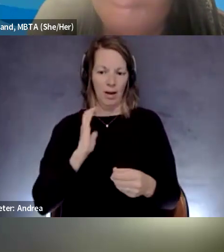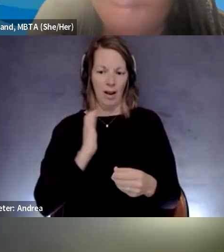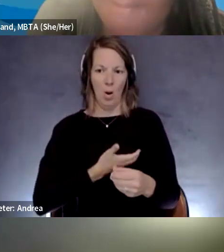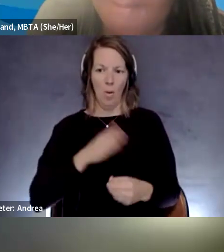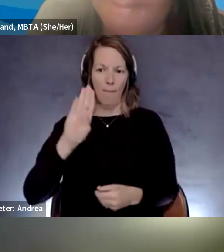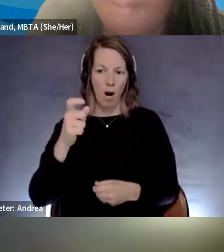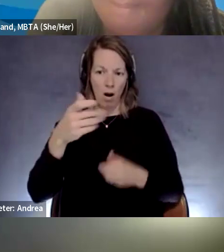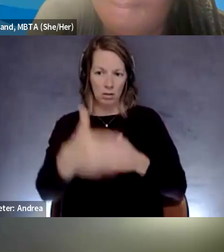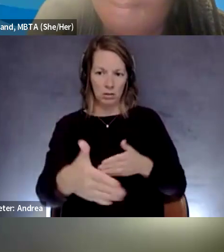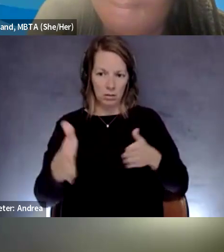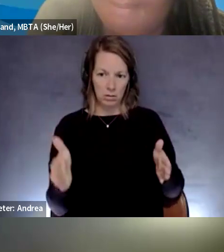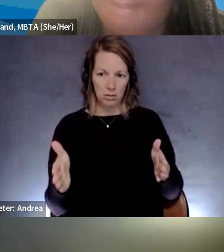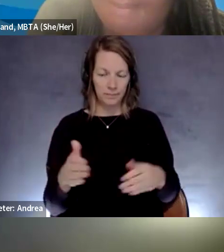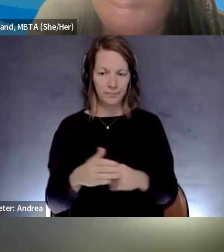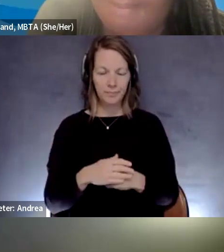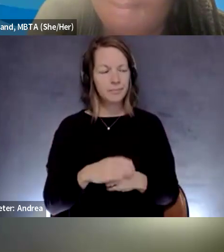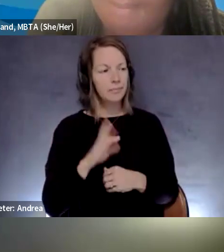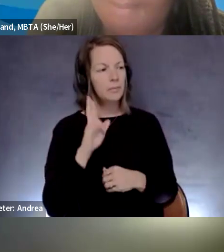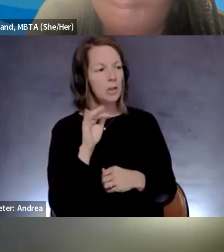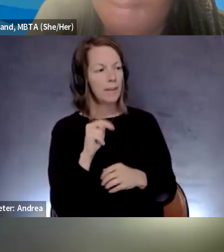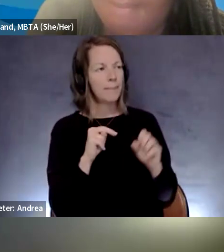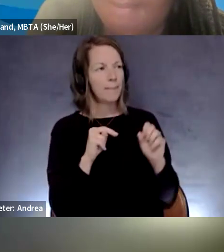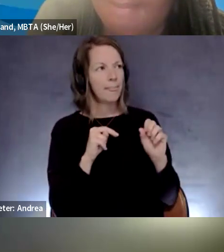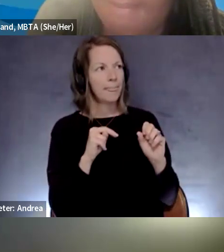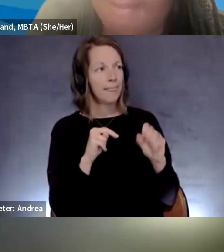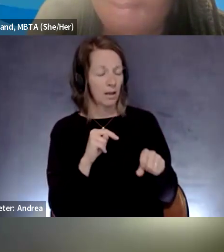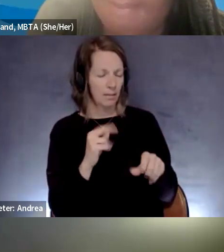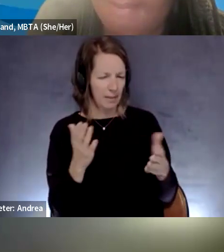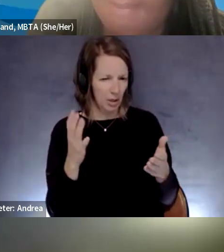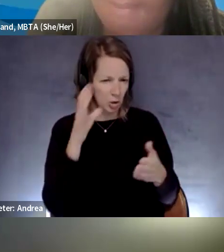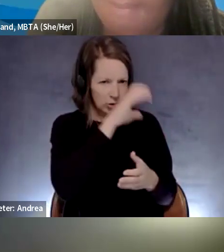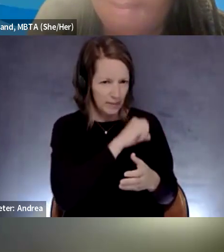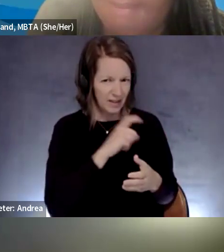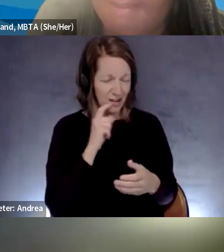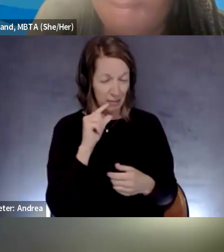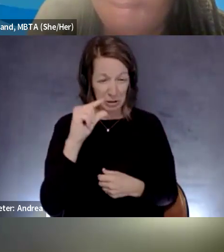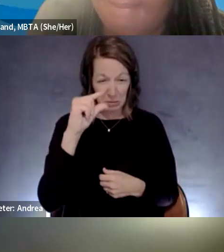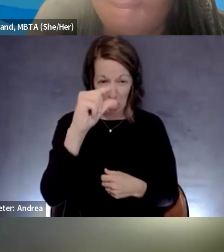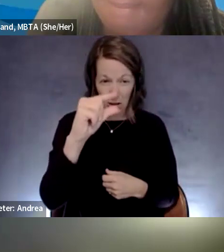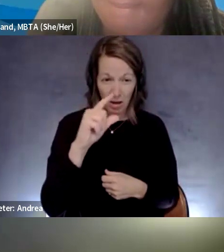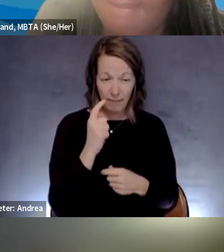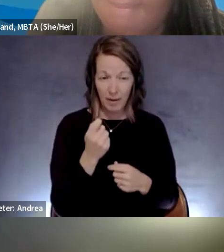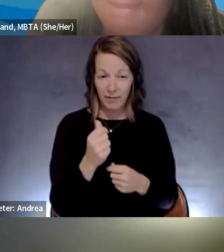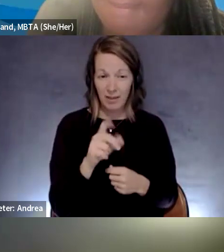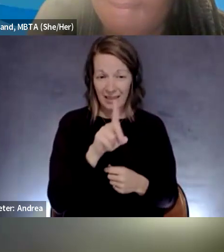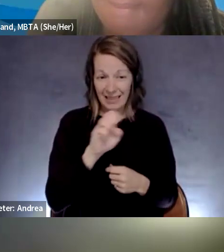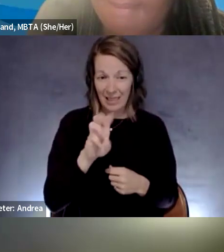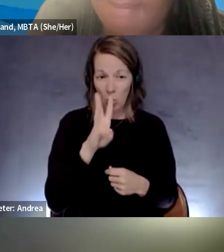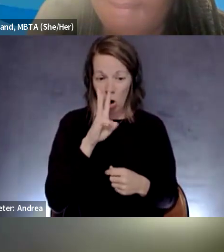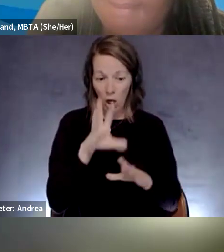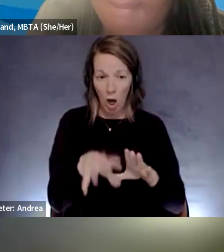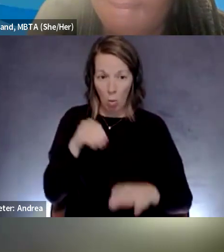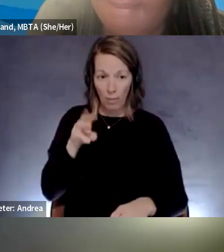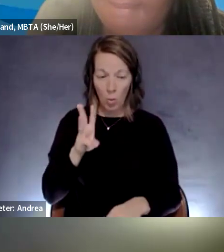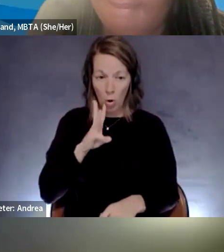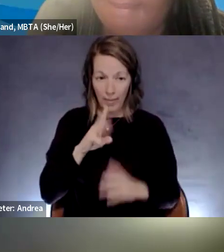area? Yeah, I think we're assuming that there may be a very small amount of dewatering at the beginning.